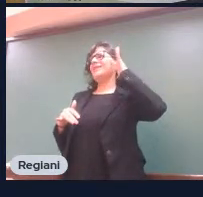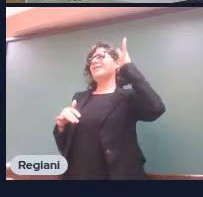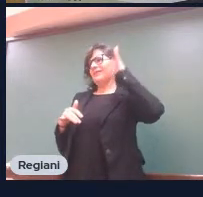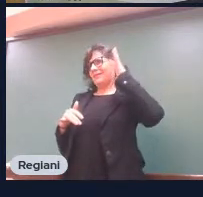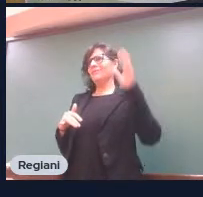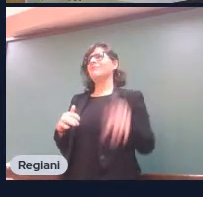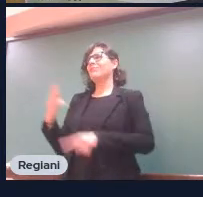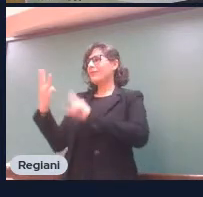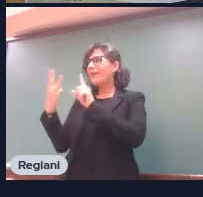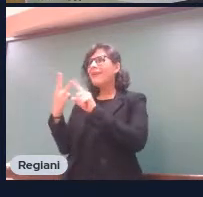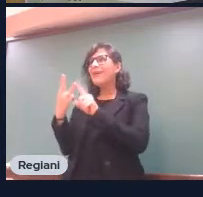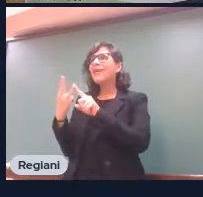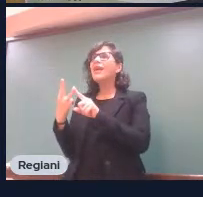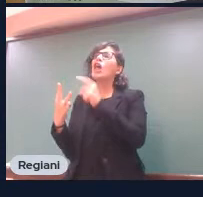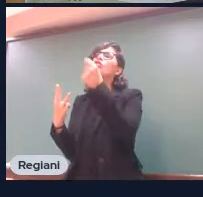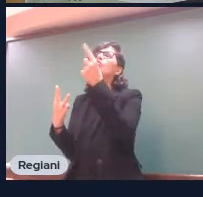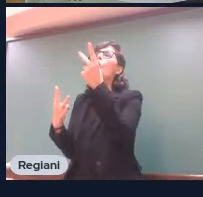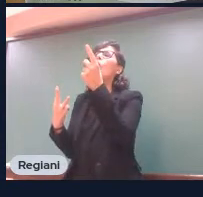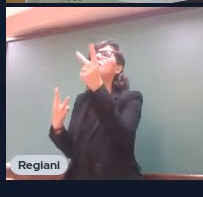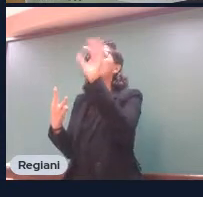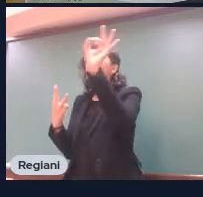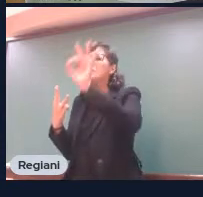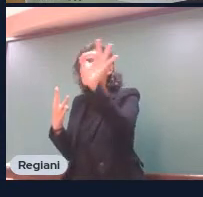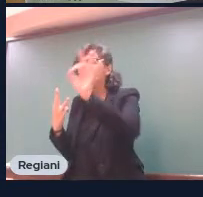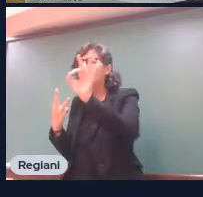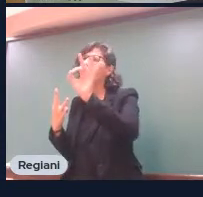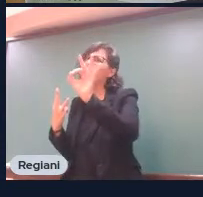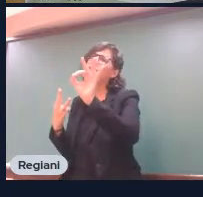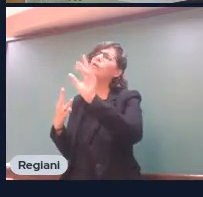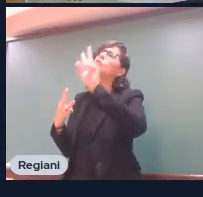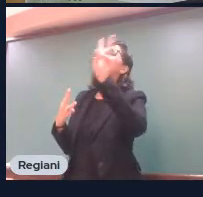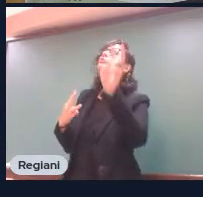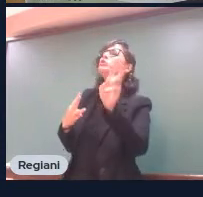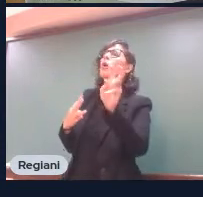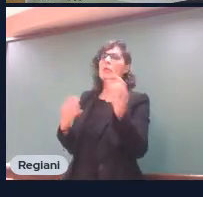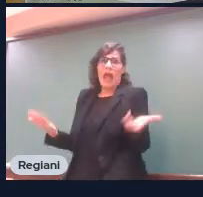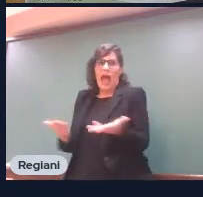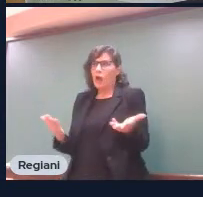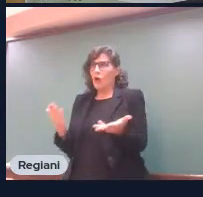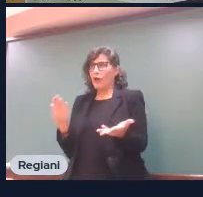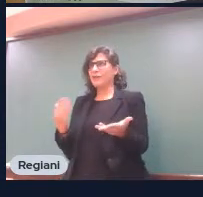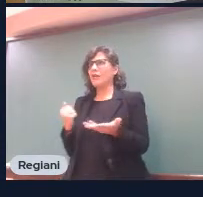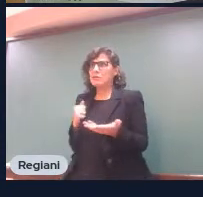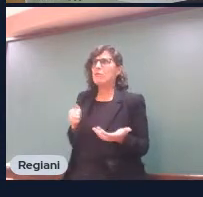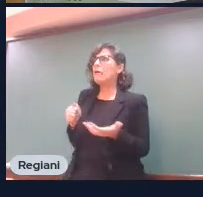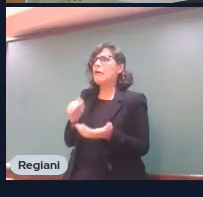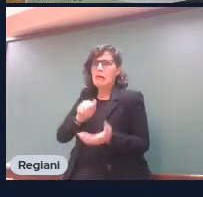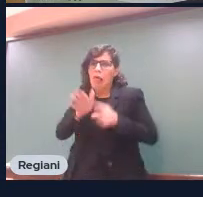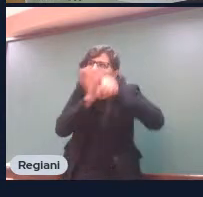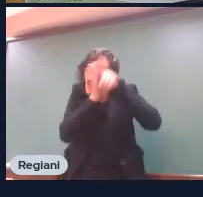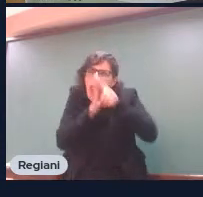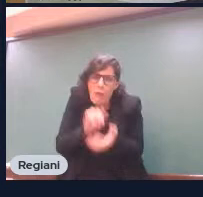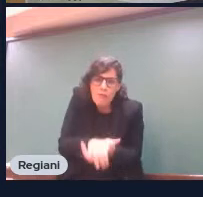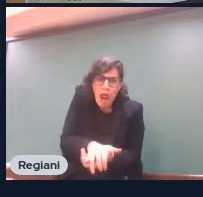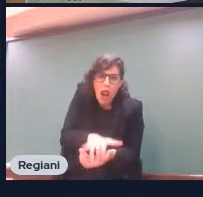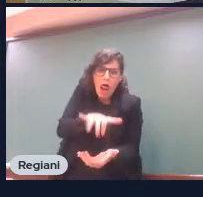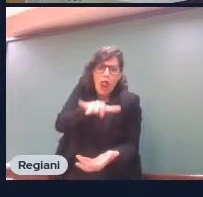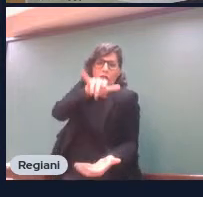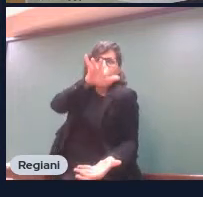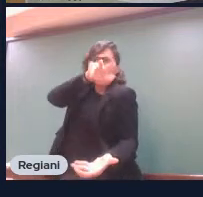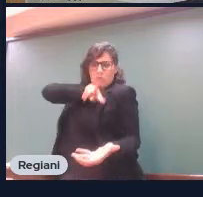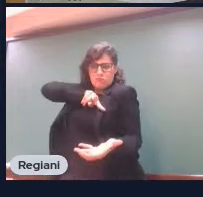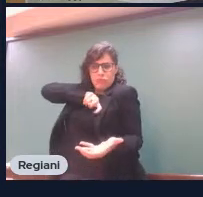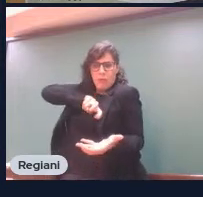only 12% about deal with what I'm doing now. You use lots of data and you just see trends in